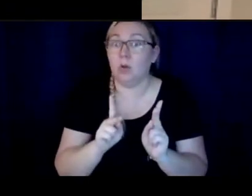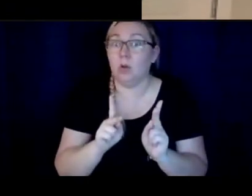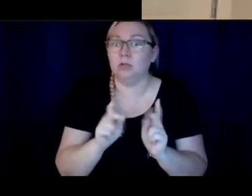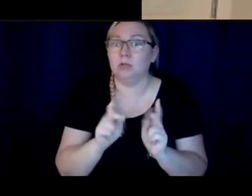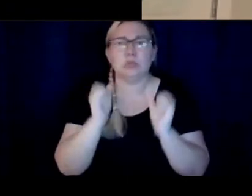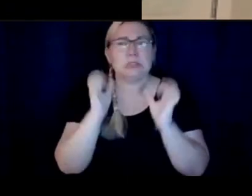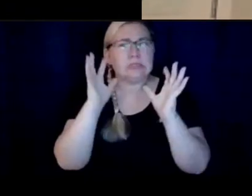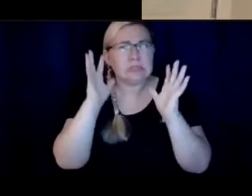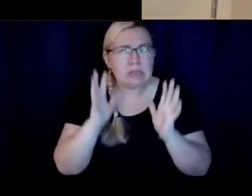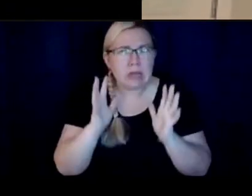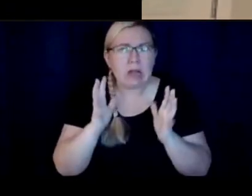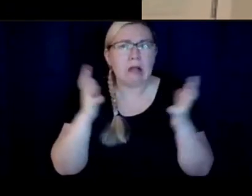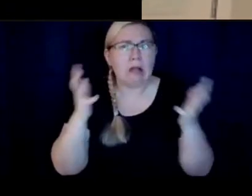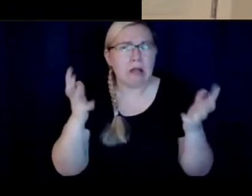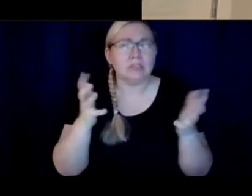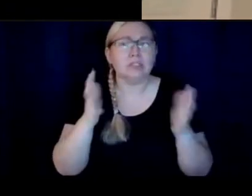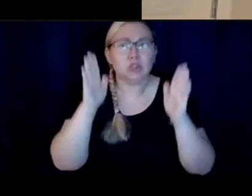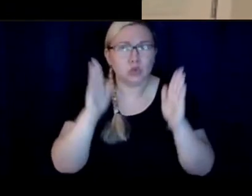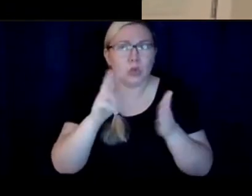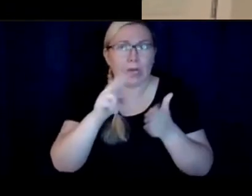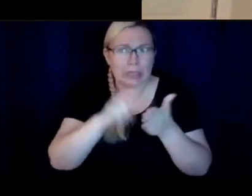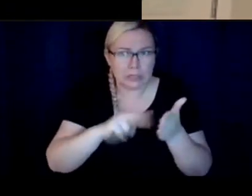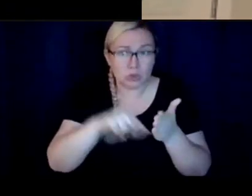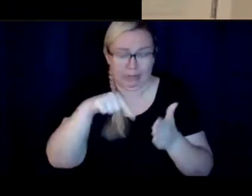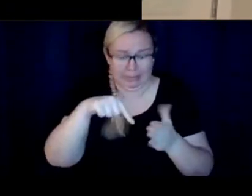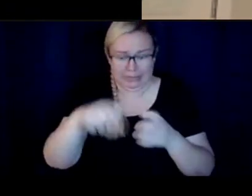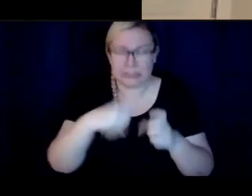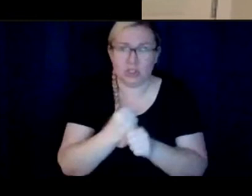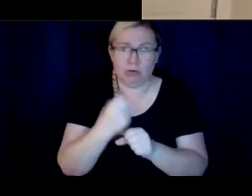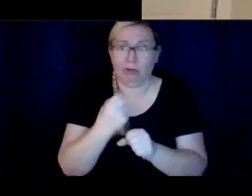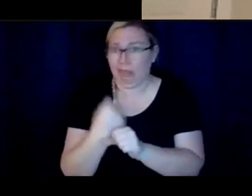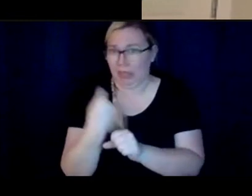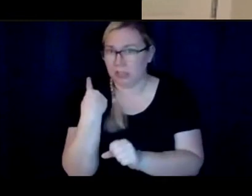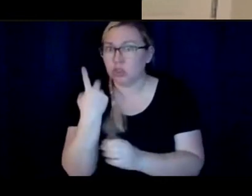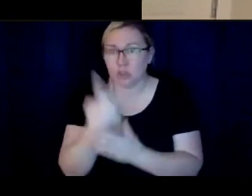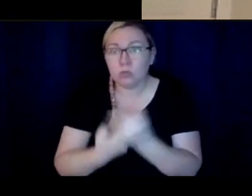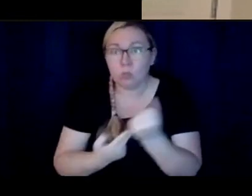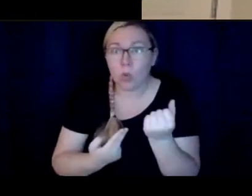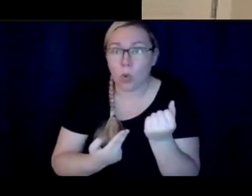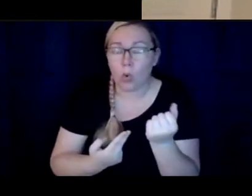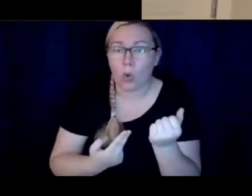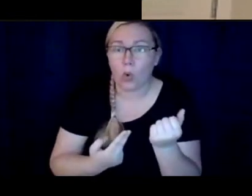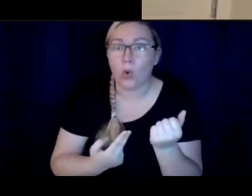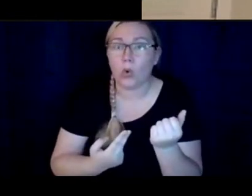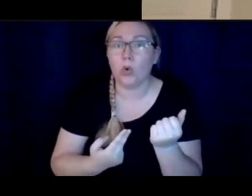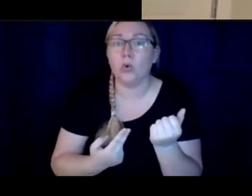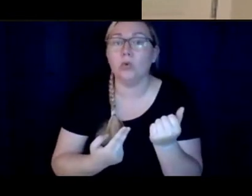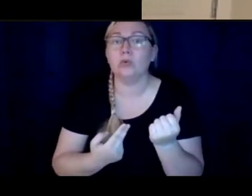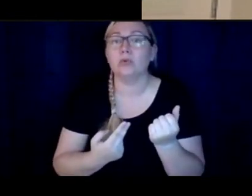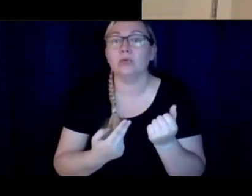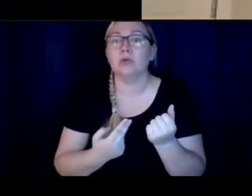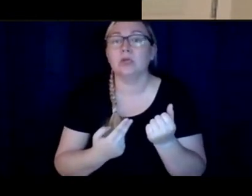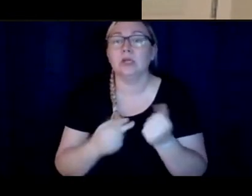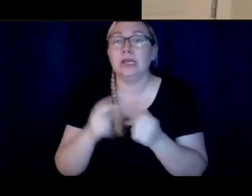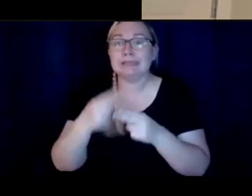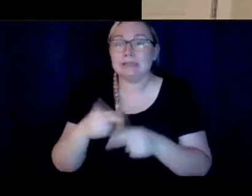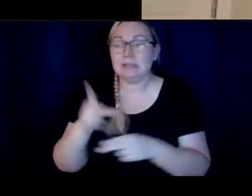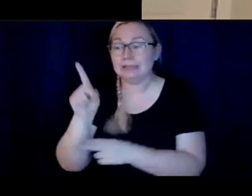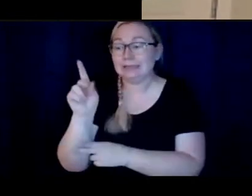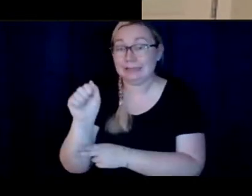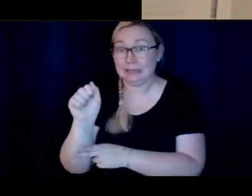great literature this year and last year. My newsletter is called Disability.